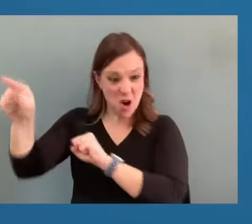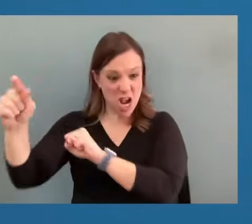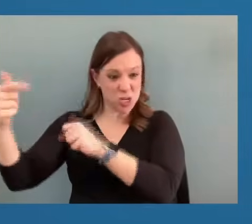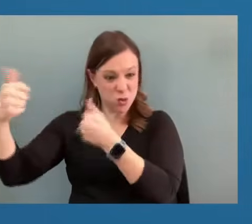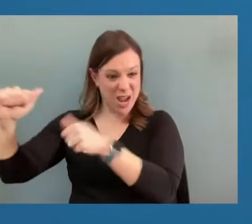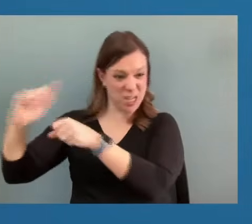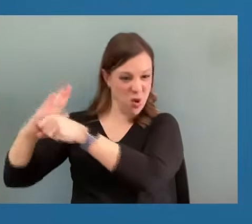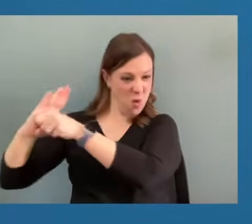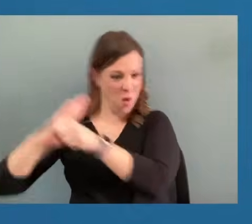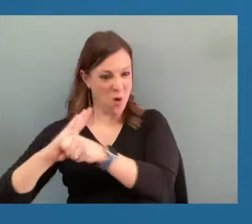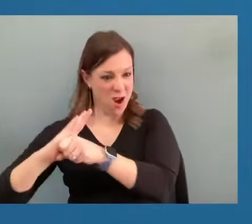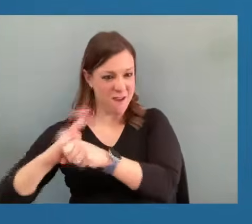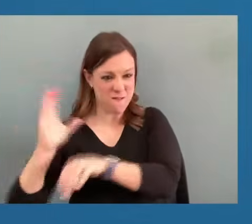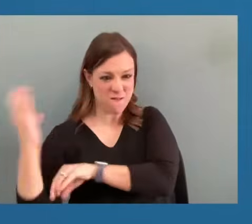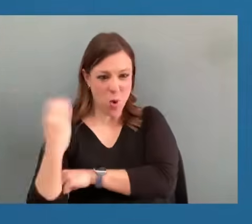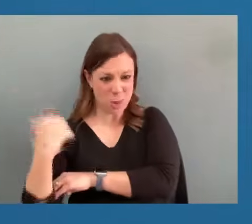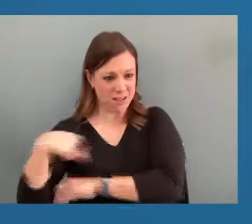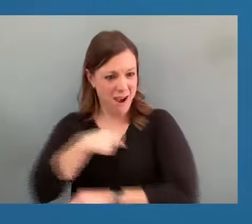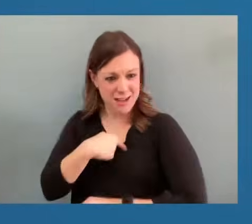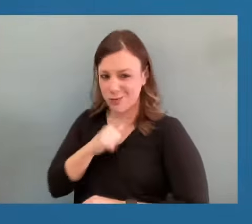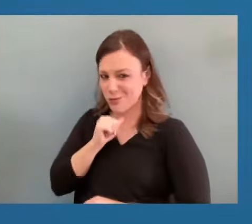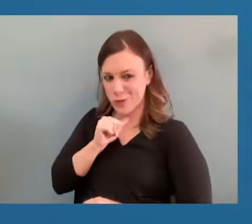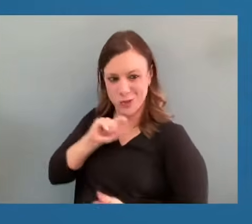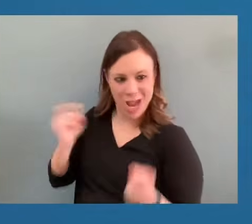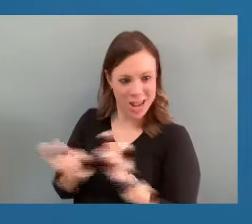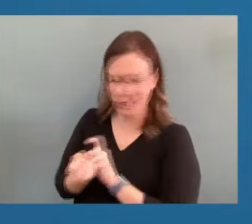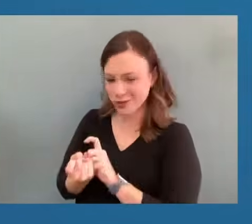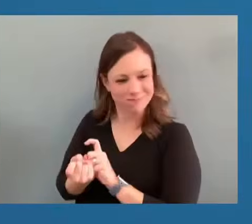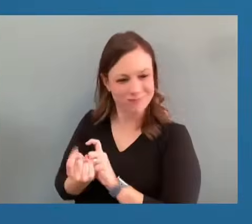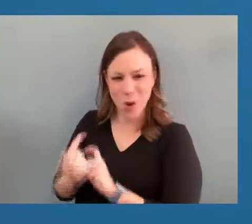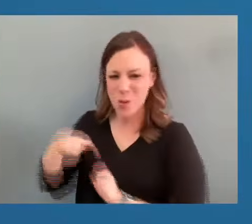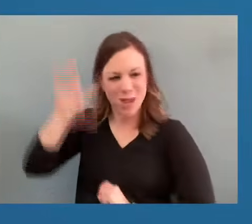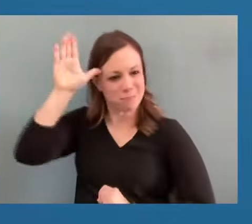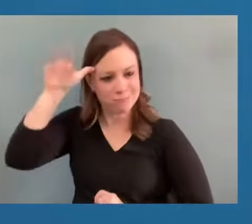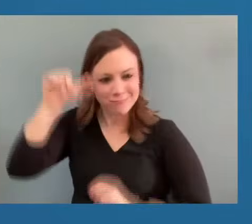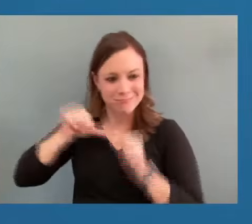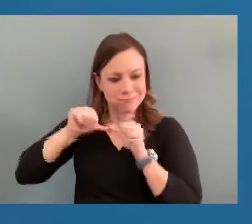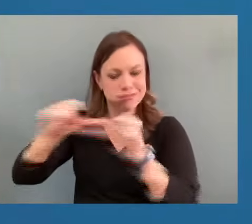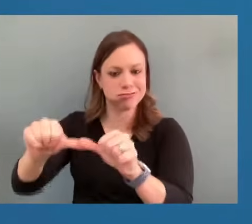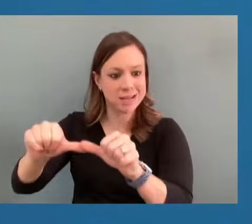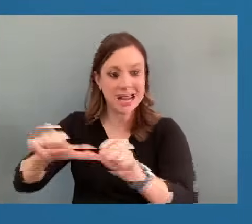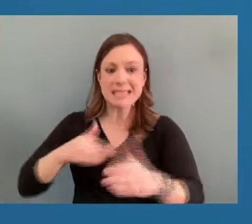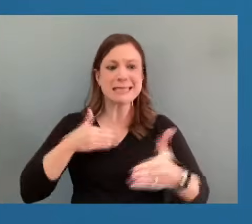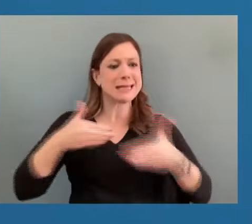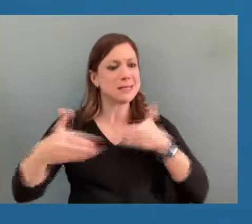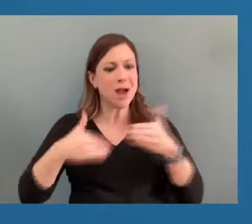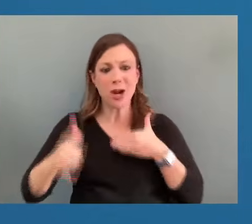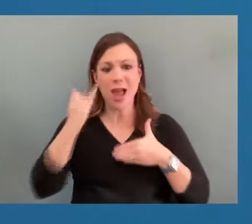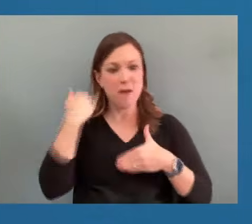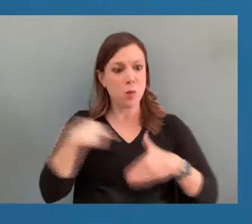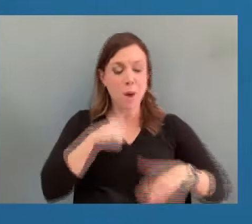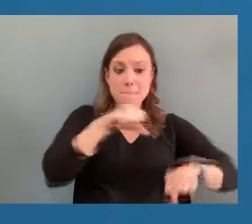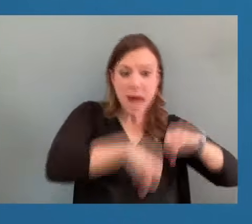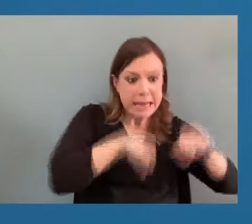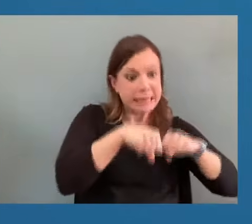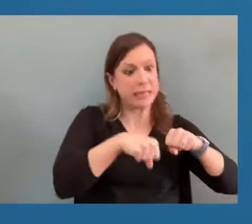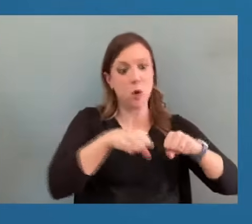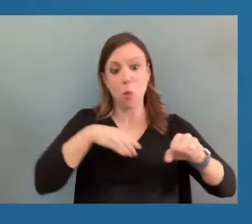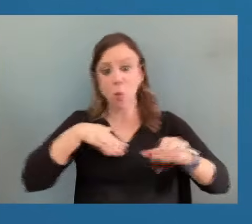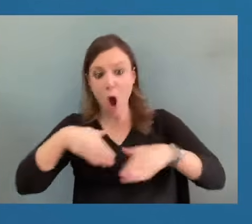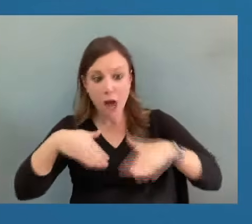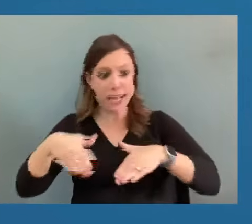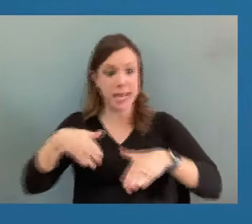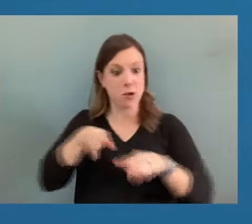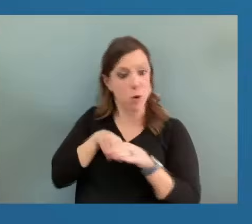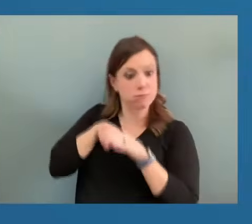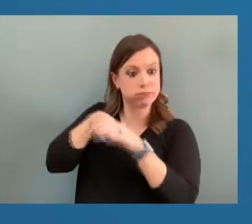New Yorkers, whether they are driving, whether they are biking, whether they are walking, taking a bus, taking the train, whether they are just